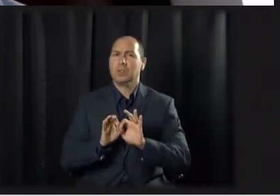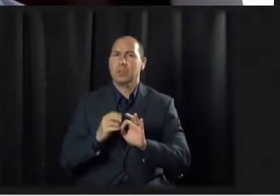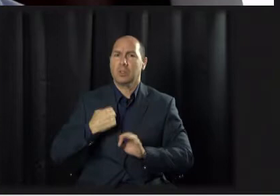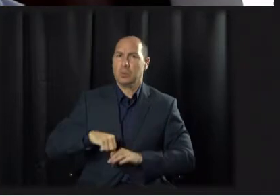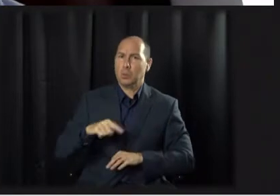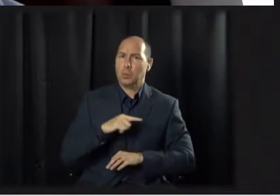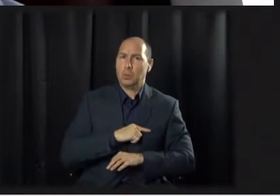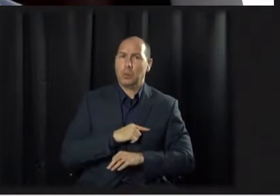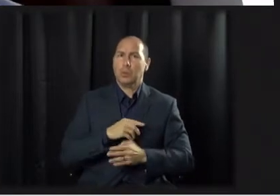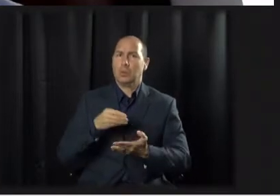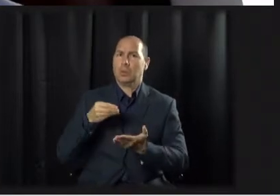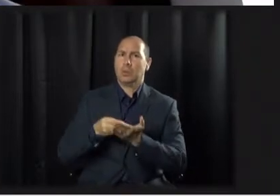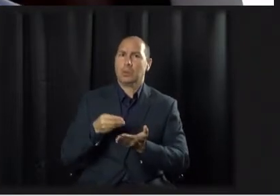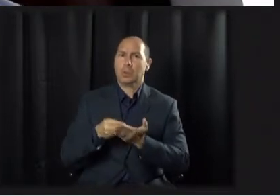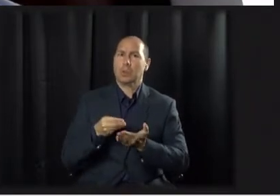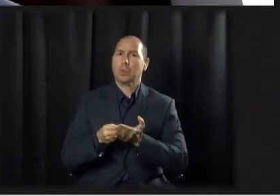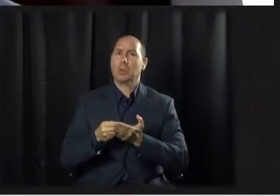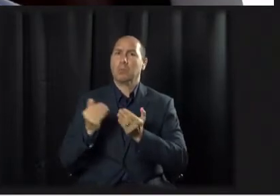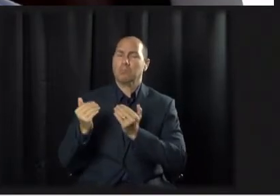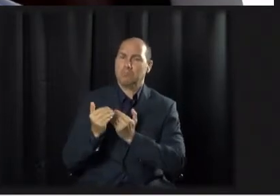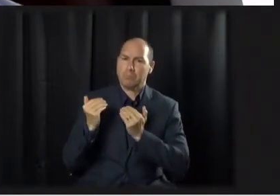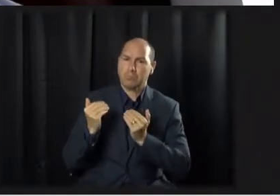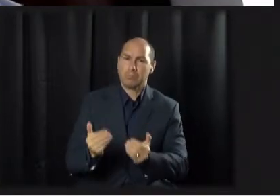the opportunities that are